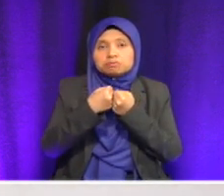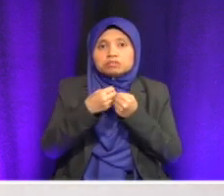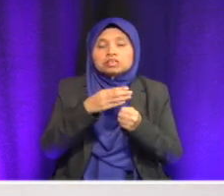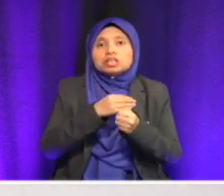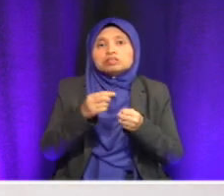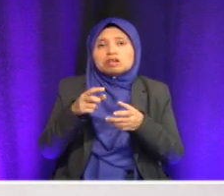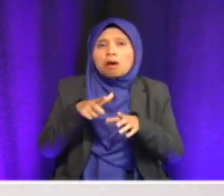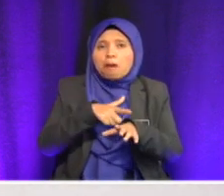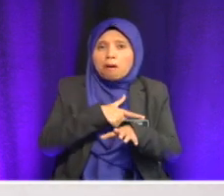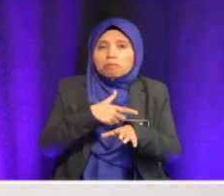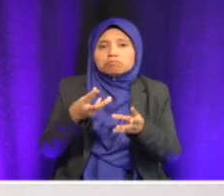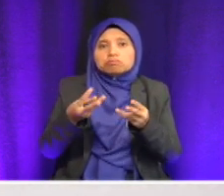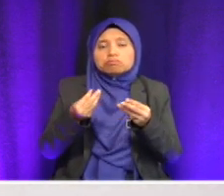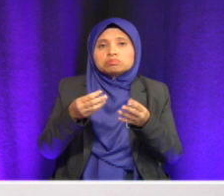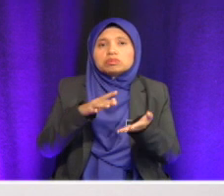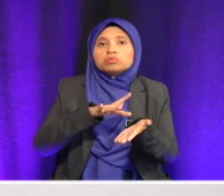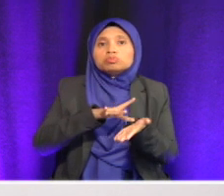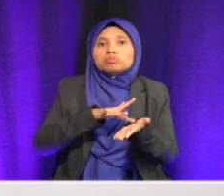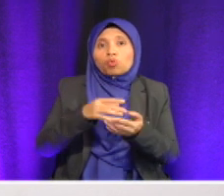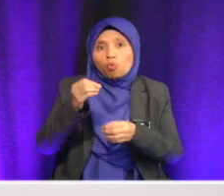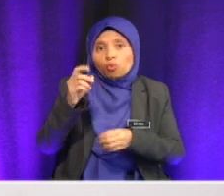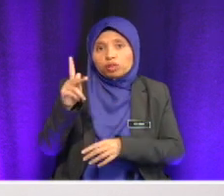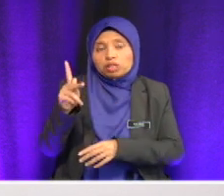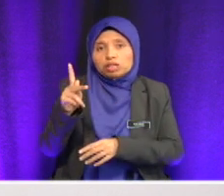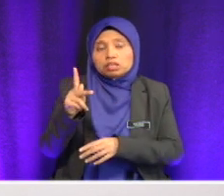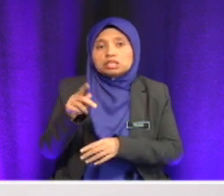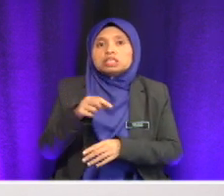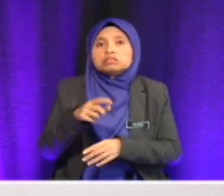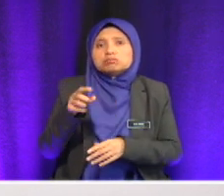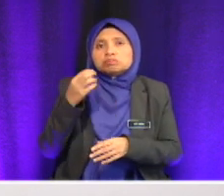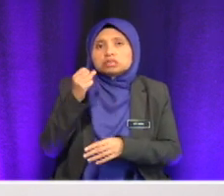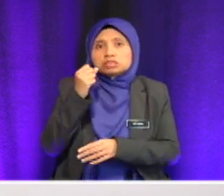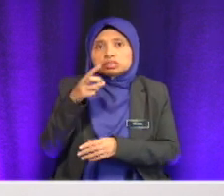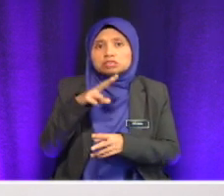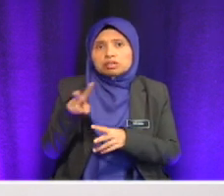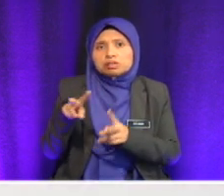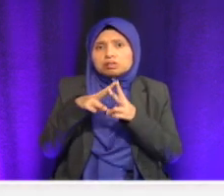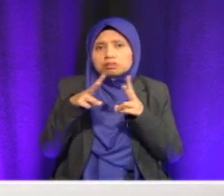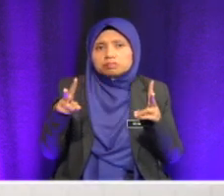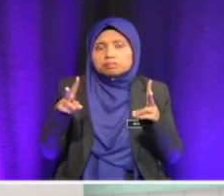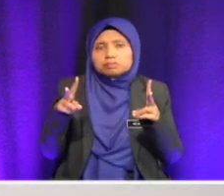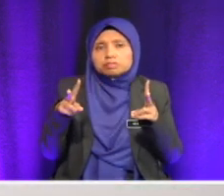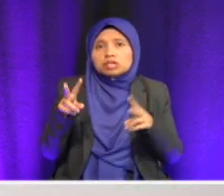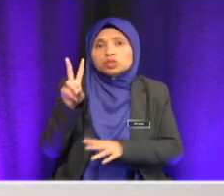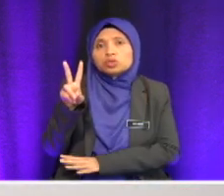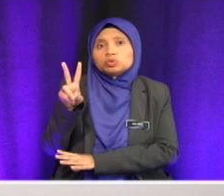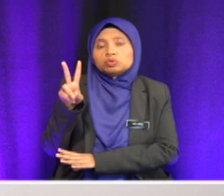recover. Tara waited outside the sanctuary office. She was free to wander the